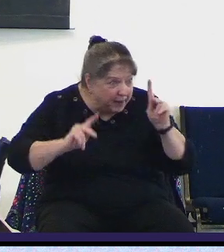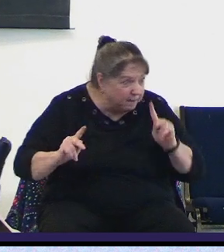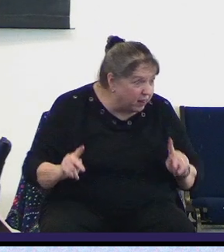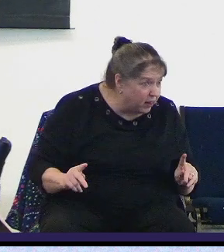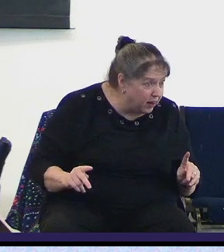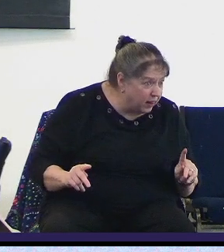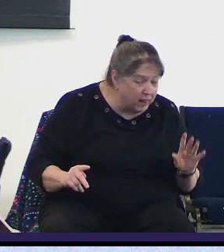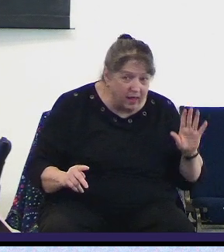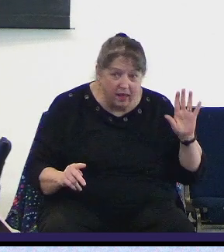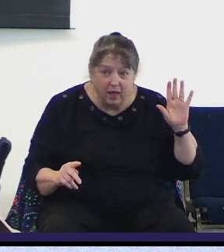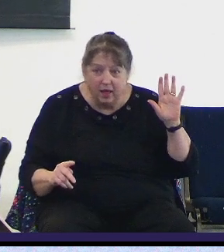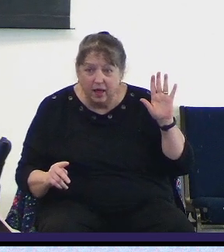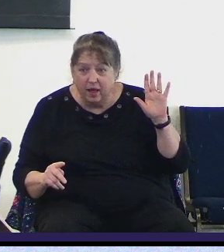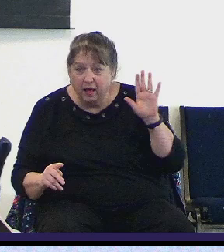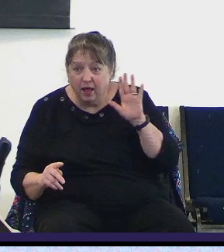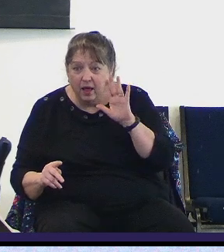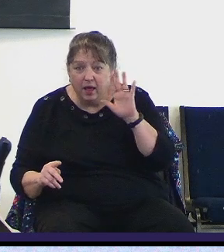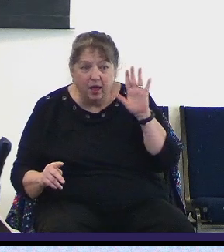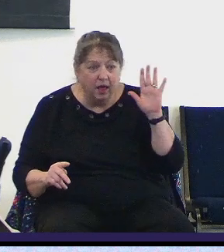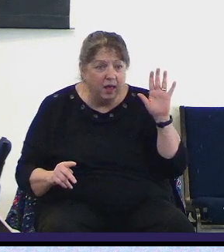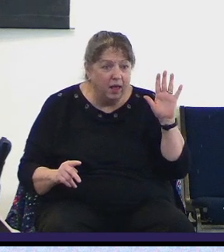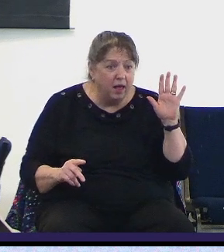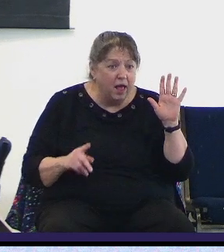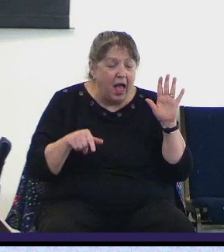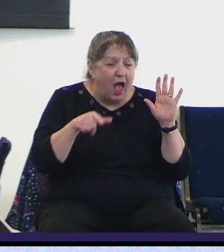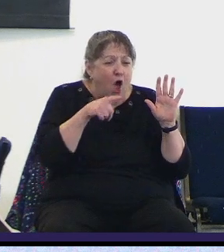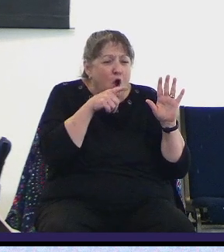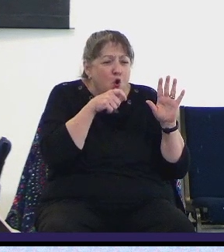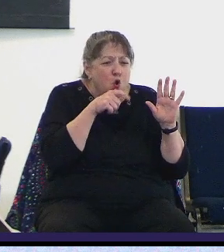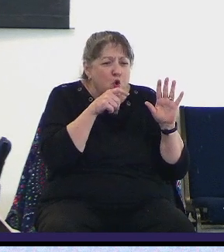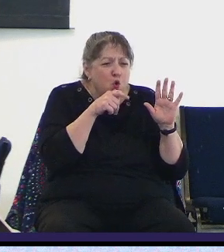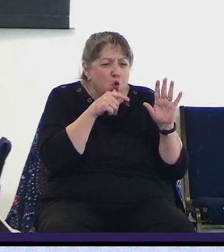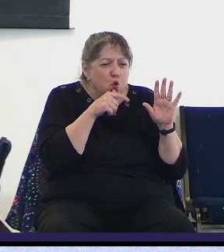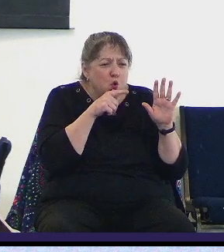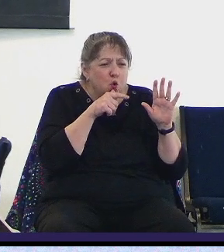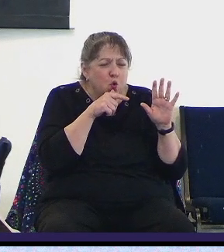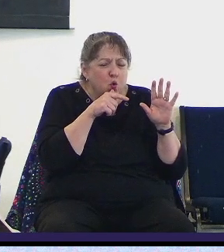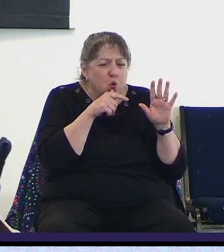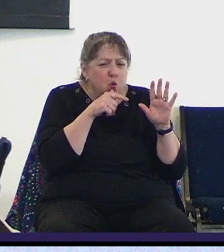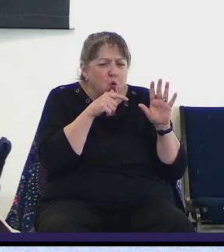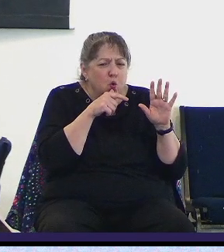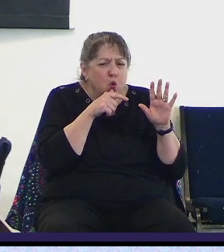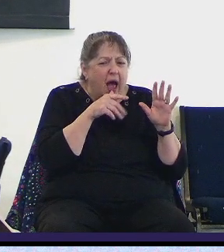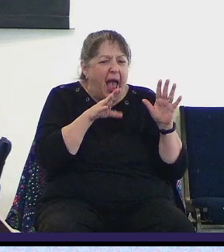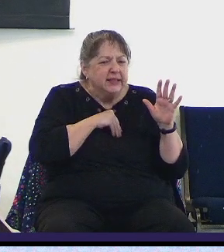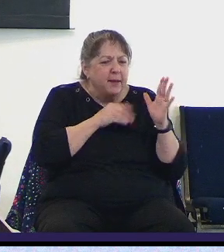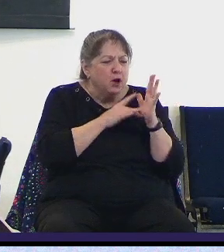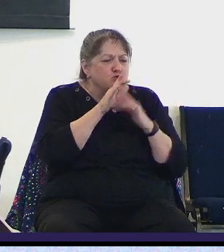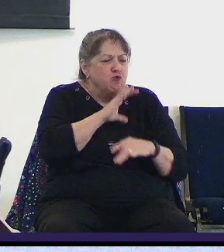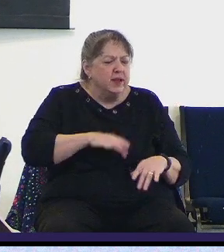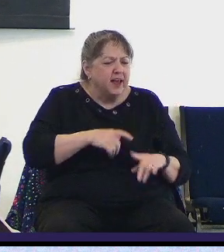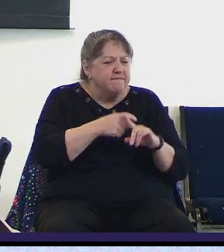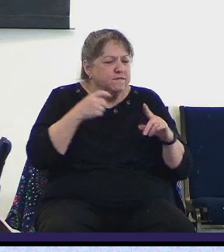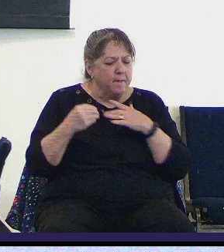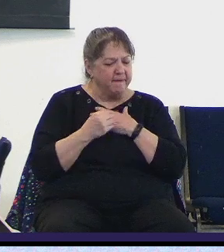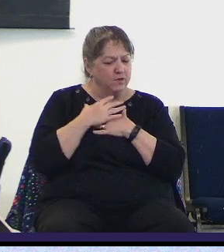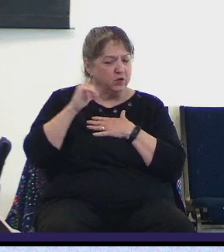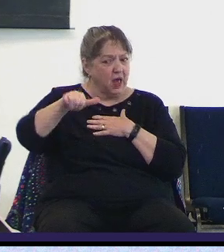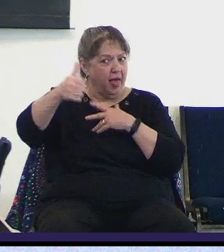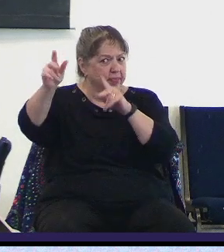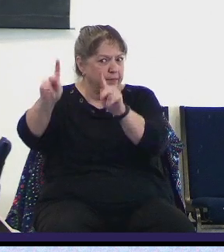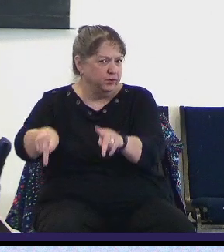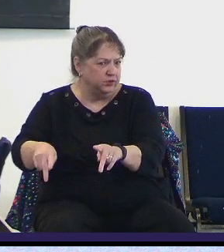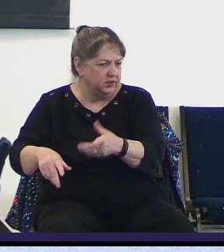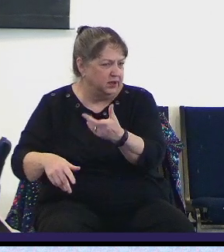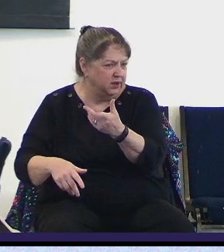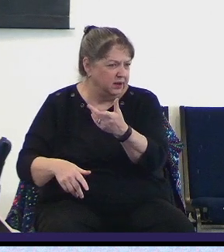that it was the impact of a person that caused you to want to know about Jesus? Anybody? Amen. It was the